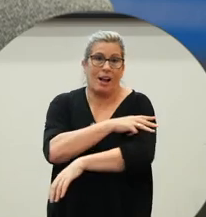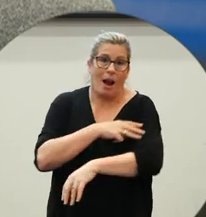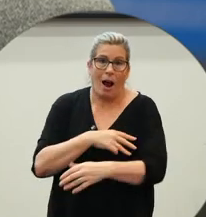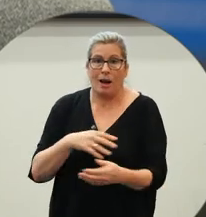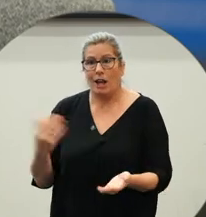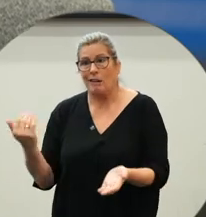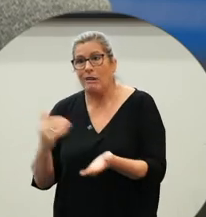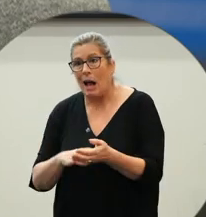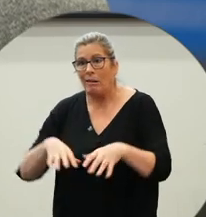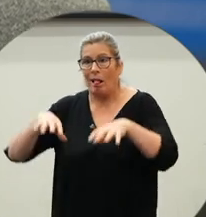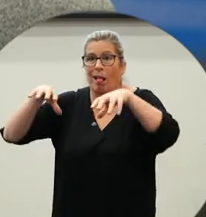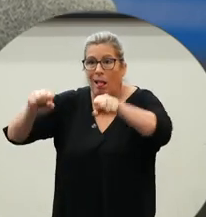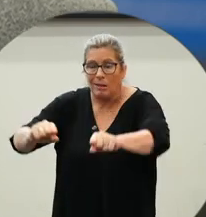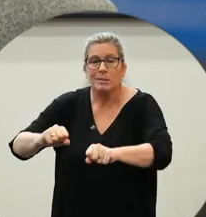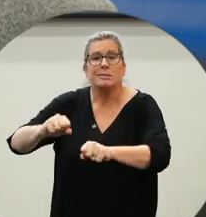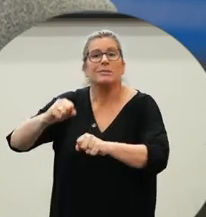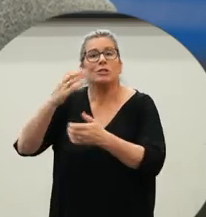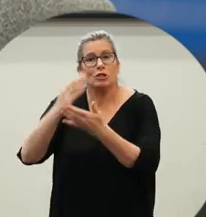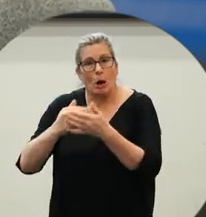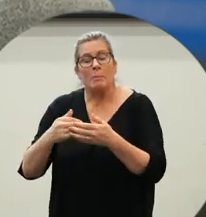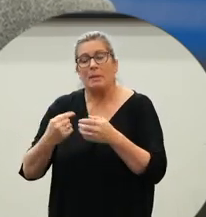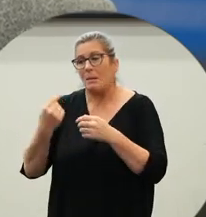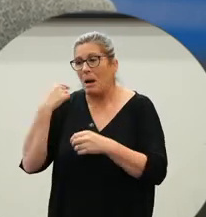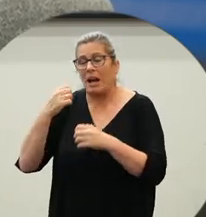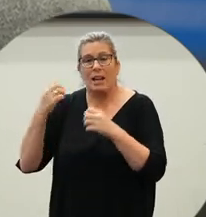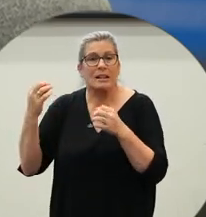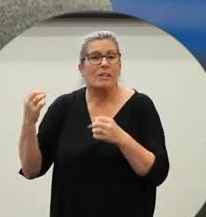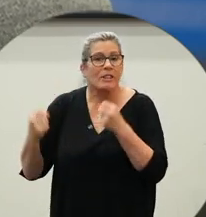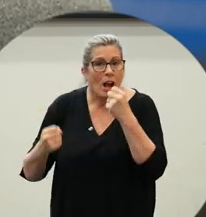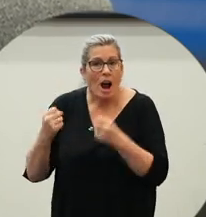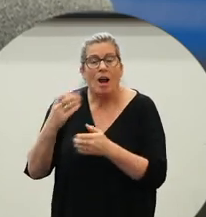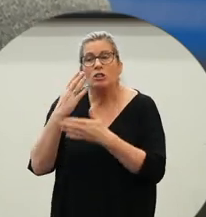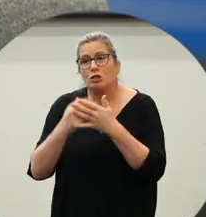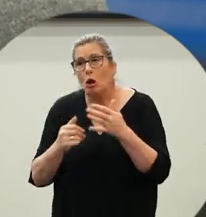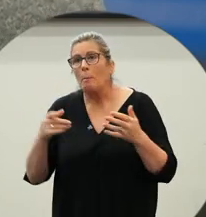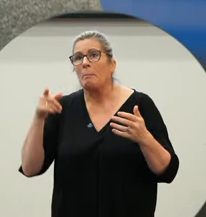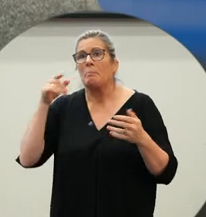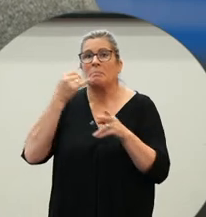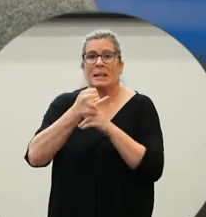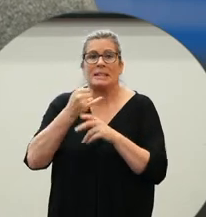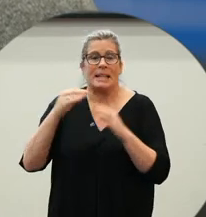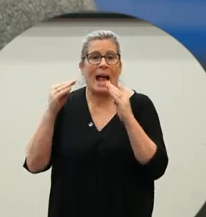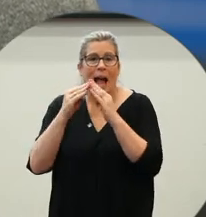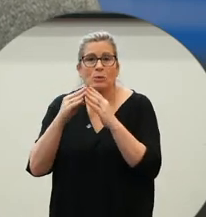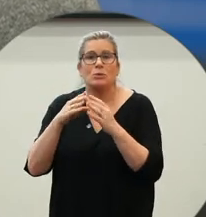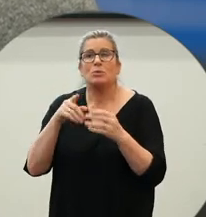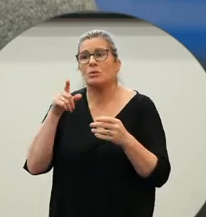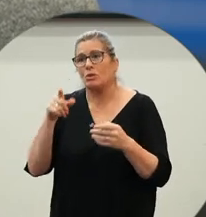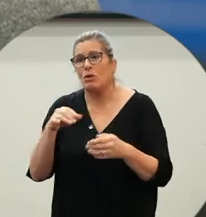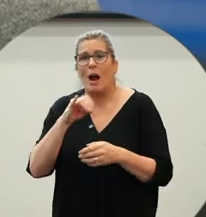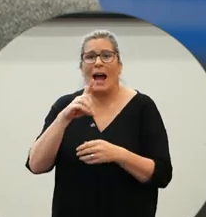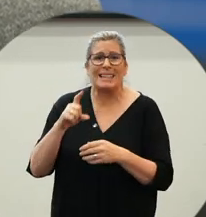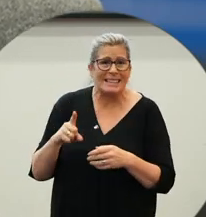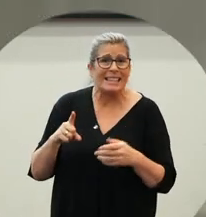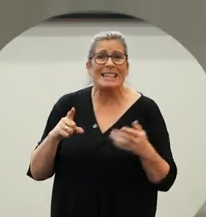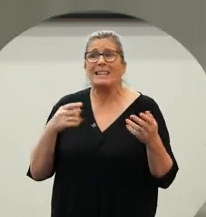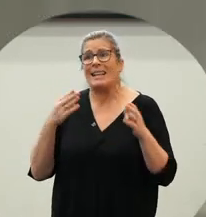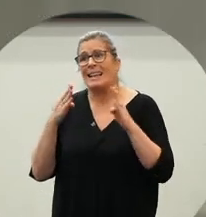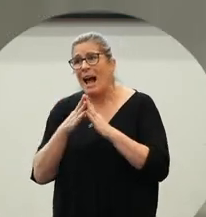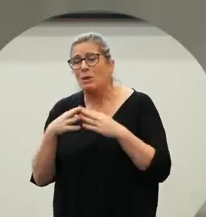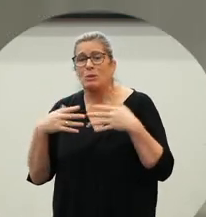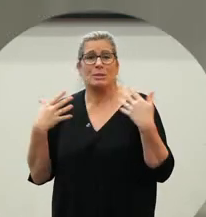all the paintings. Some of them were in the back of the car, and some of them were in the house, but her ID was in the house, the glasses of one of the servants was in the house, so it was clear it was her.